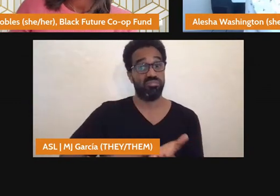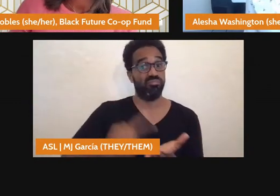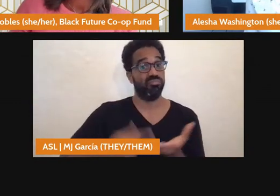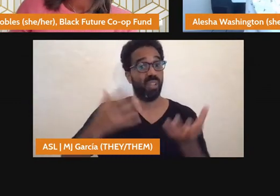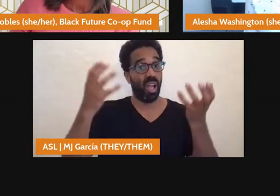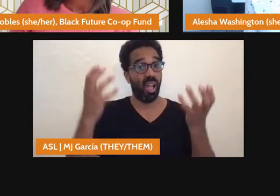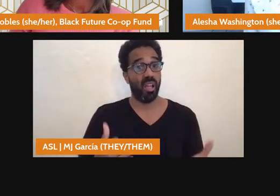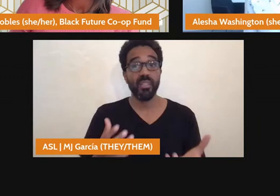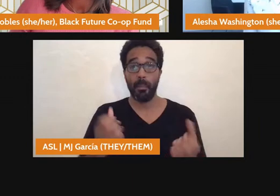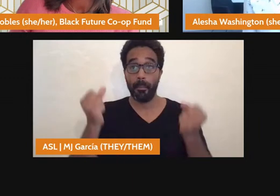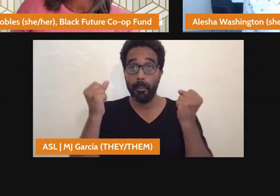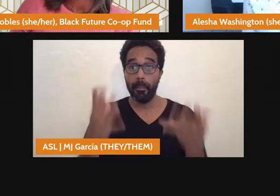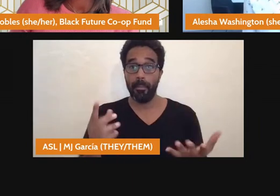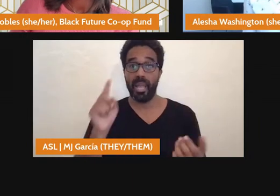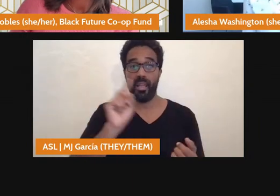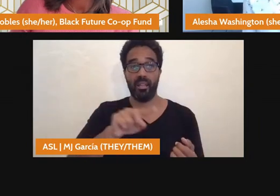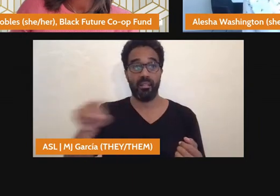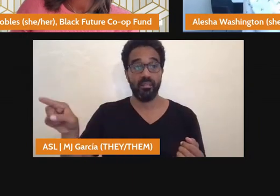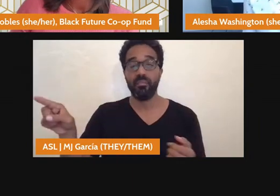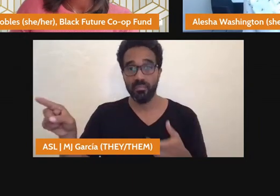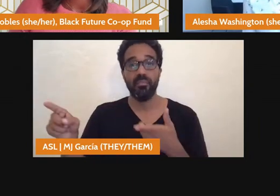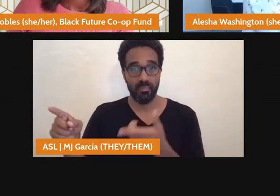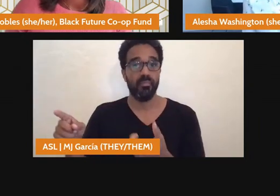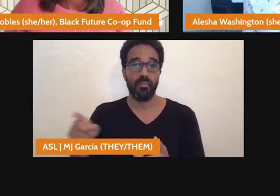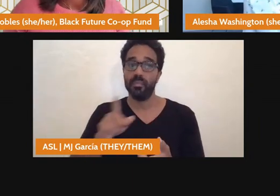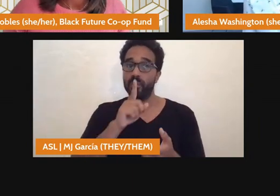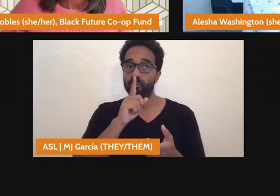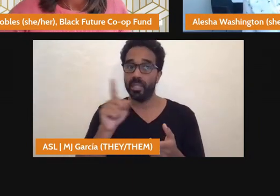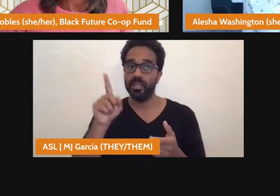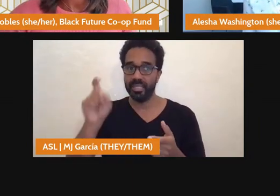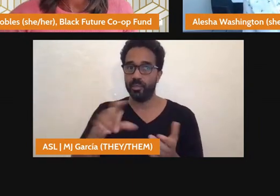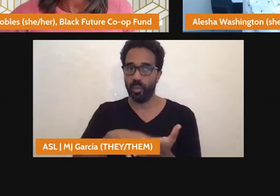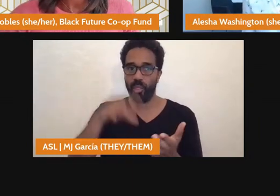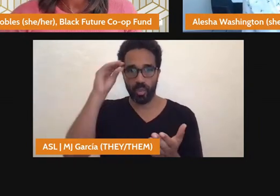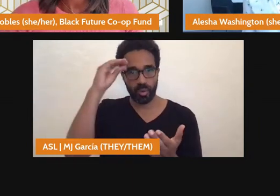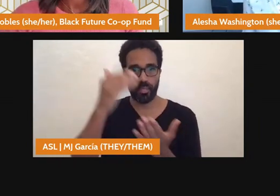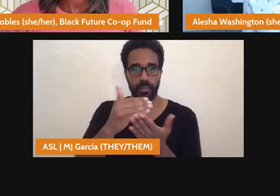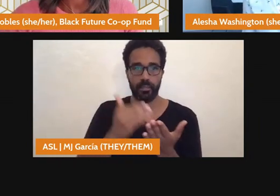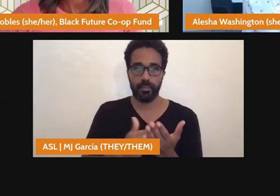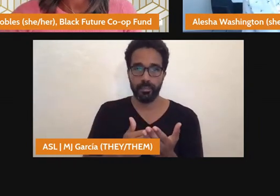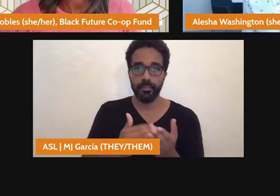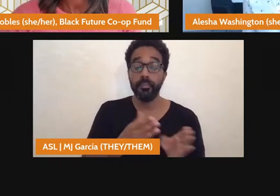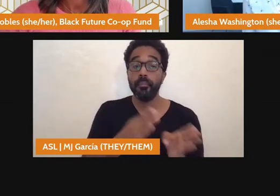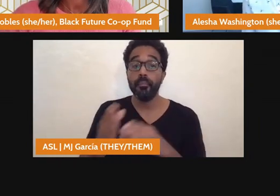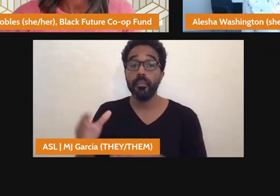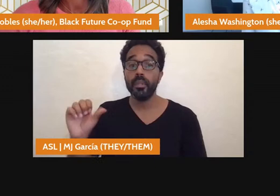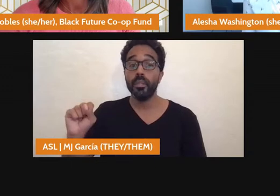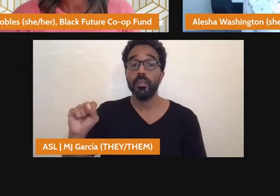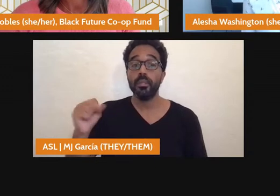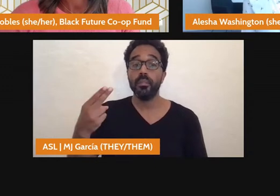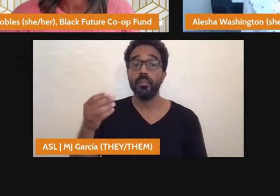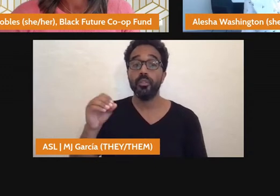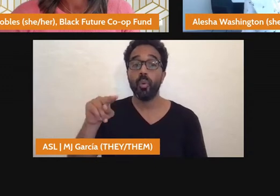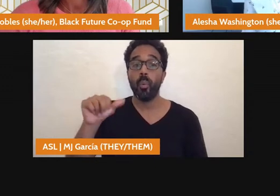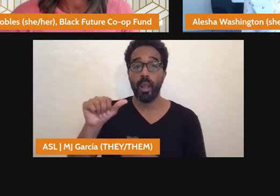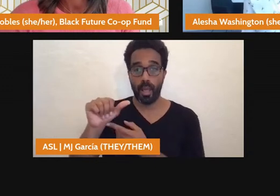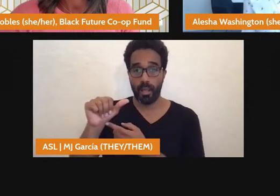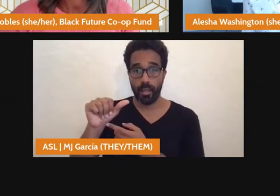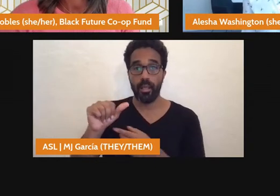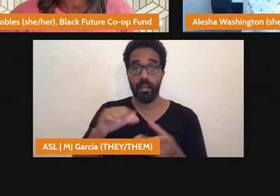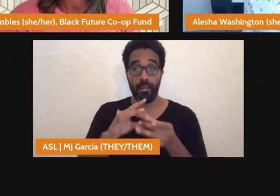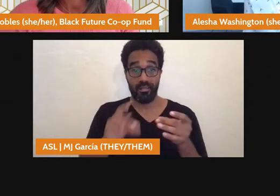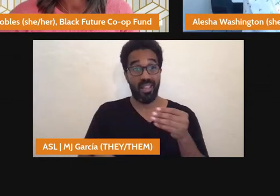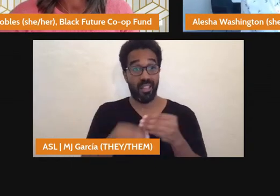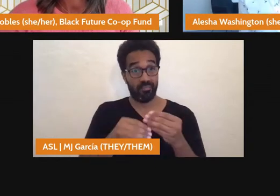of the most effective, and Alicia touched on this, and Maria, you're talking about it as well, is the donor education